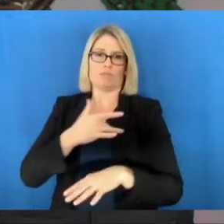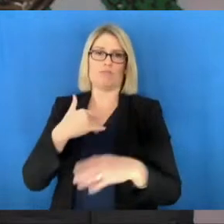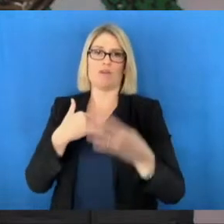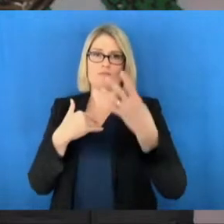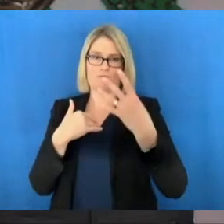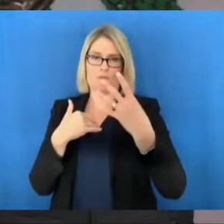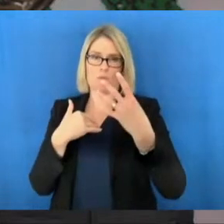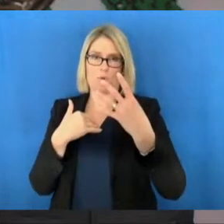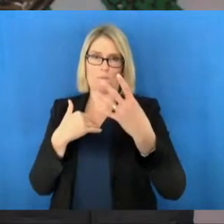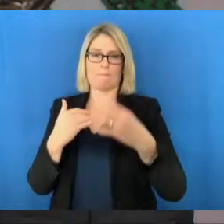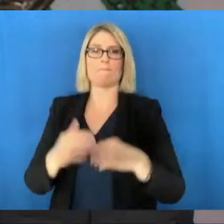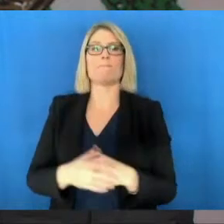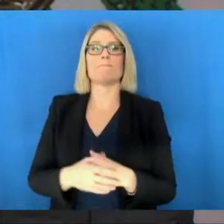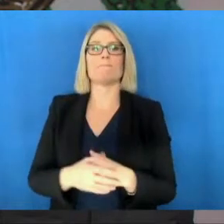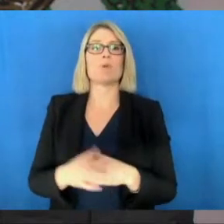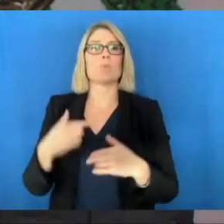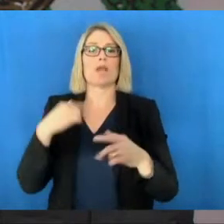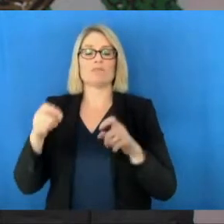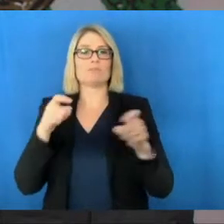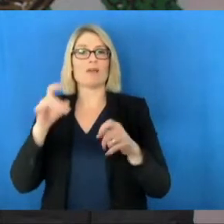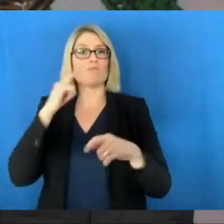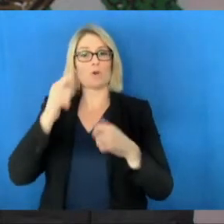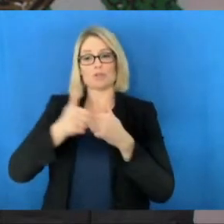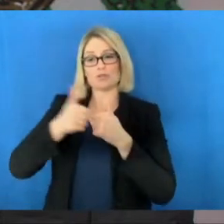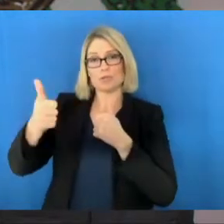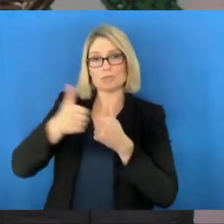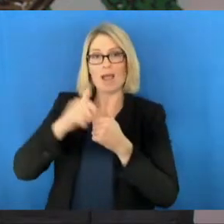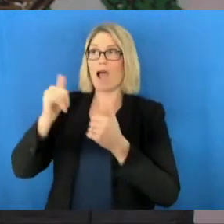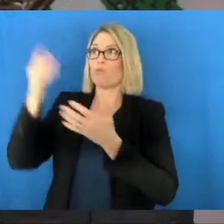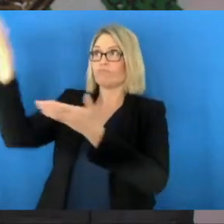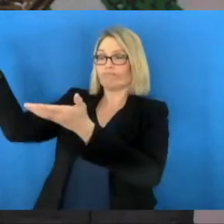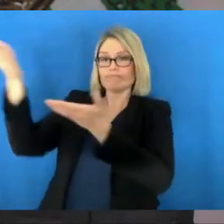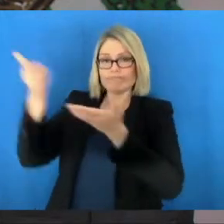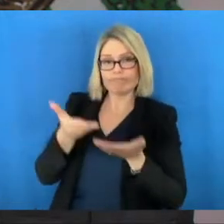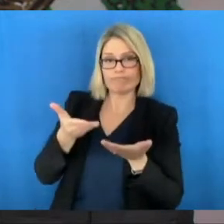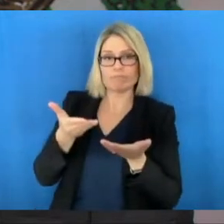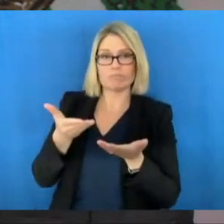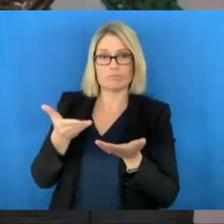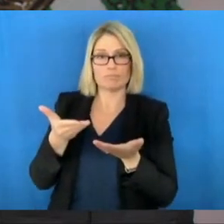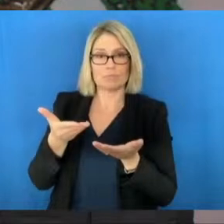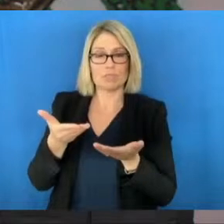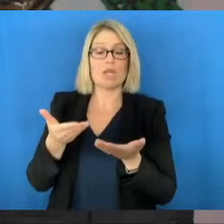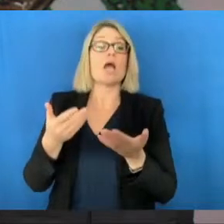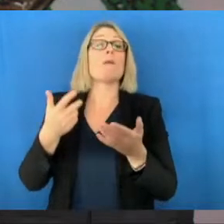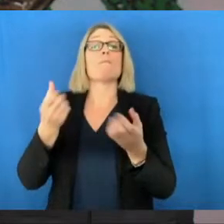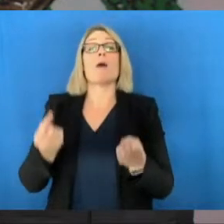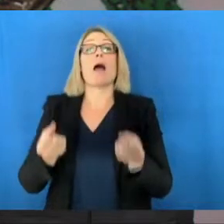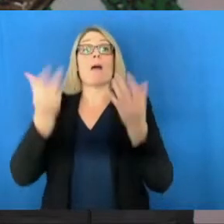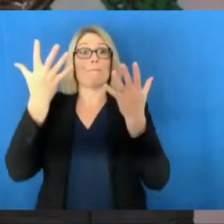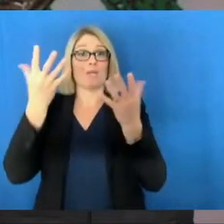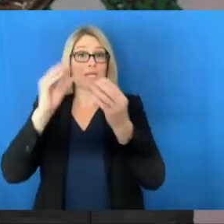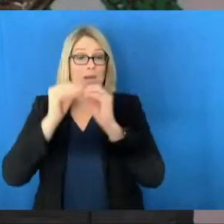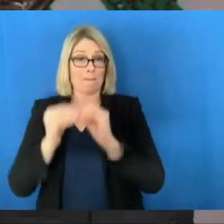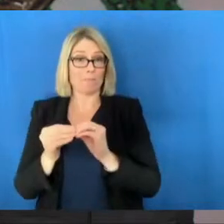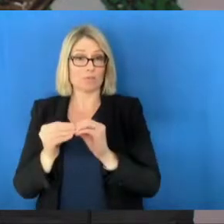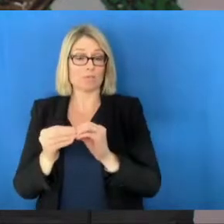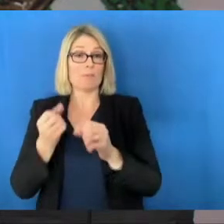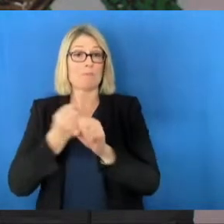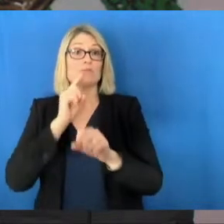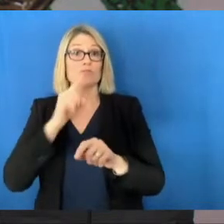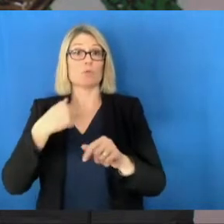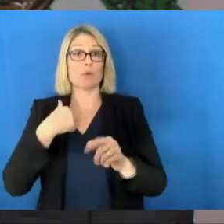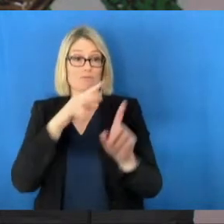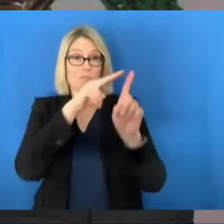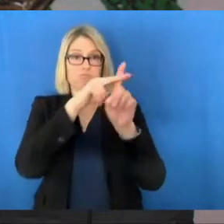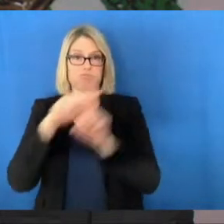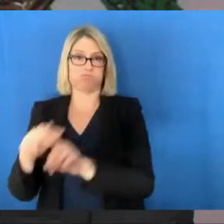and we do have to manage the transportation of the vaccine and the amount that we have, and ensuring that we have those clinics fully booked so